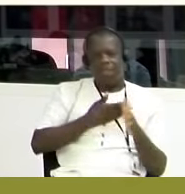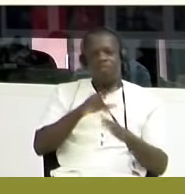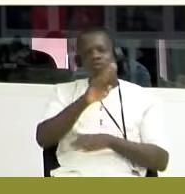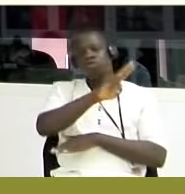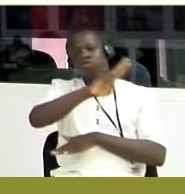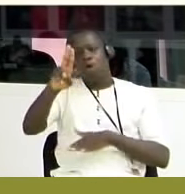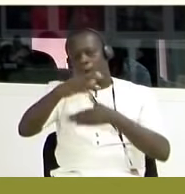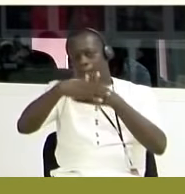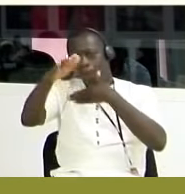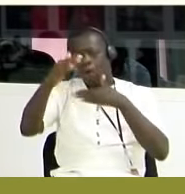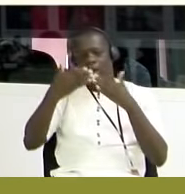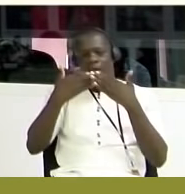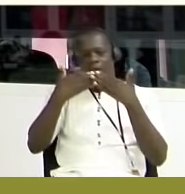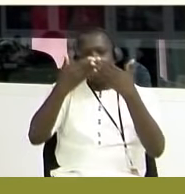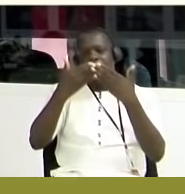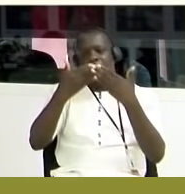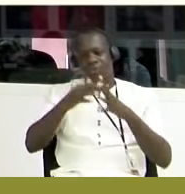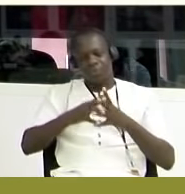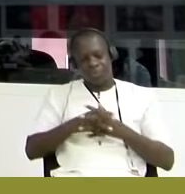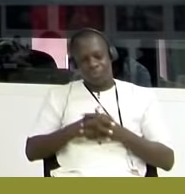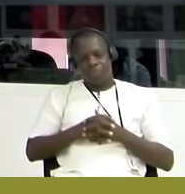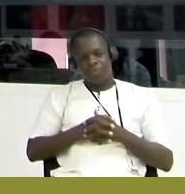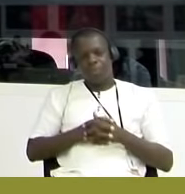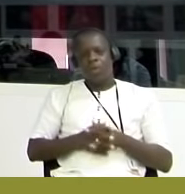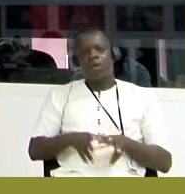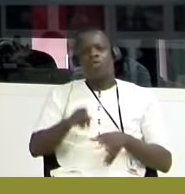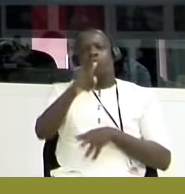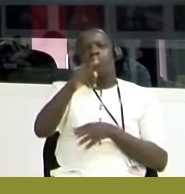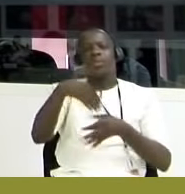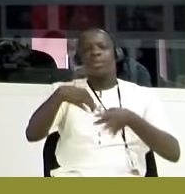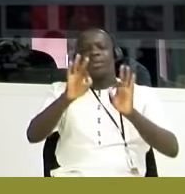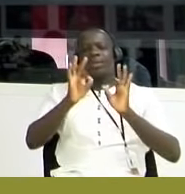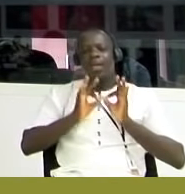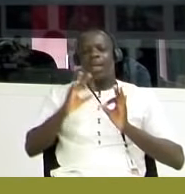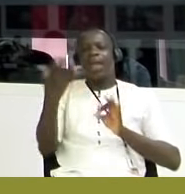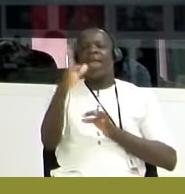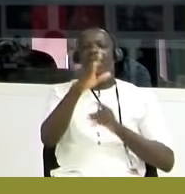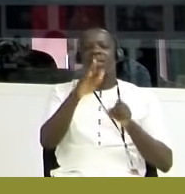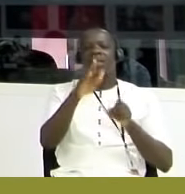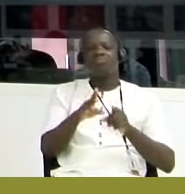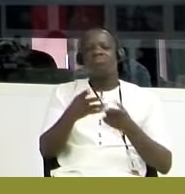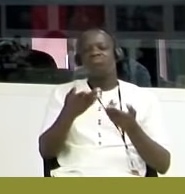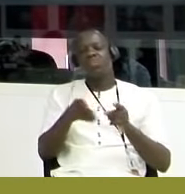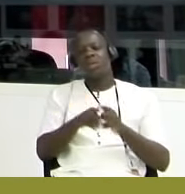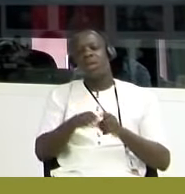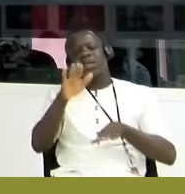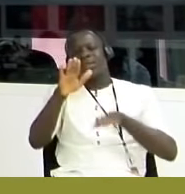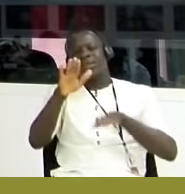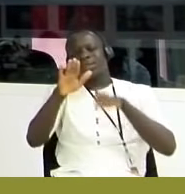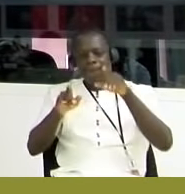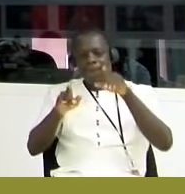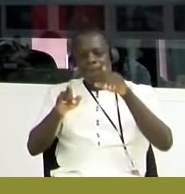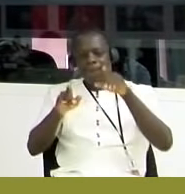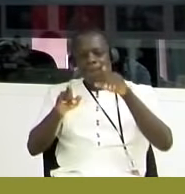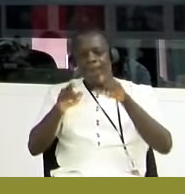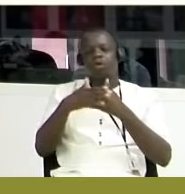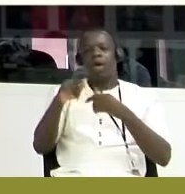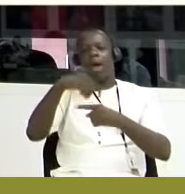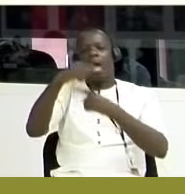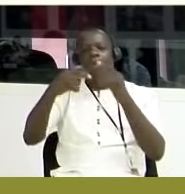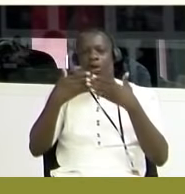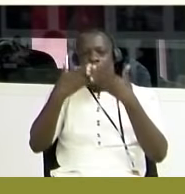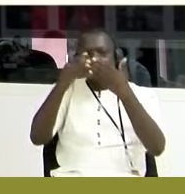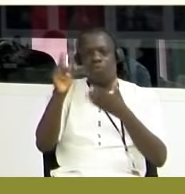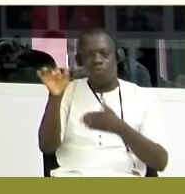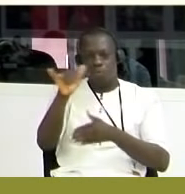Did you take any steps as a result of the information that you received? As a result of the information